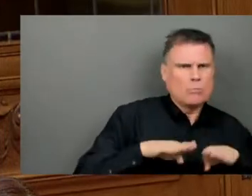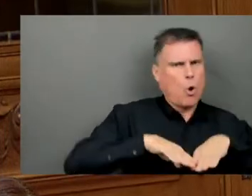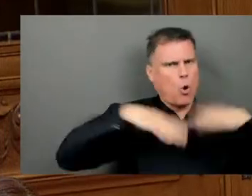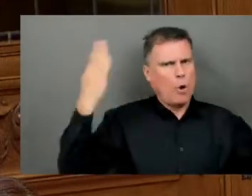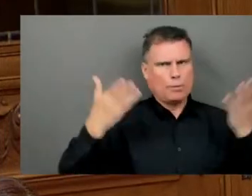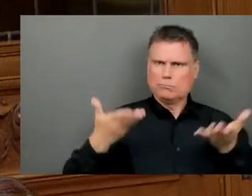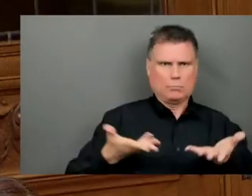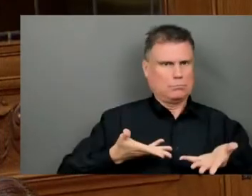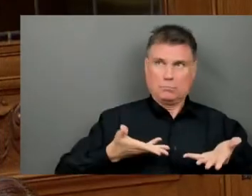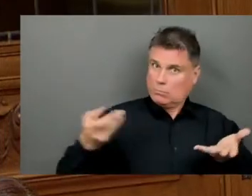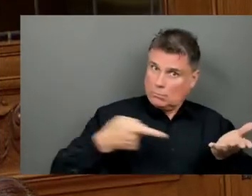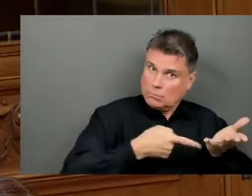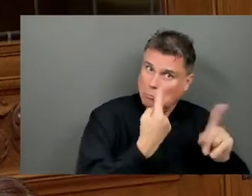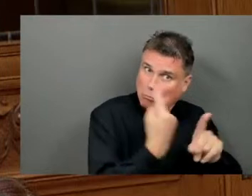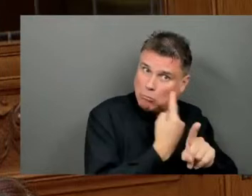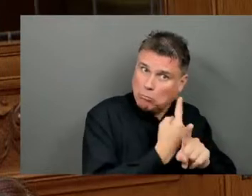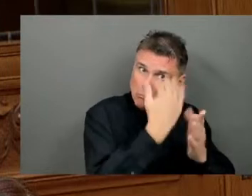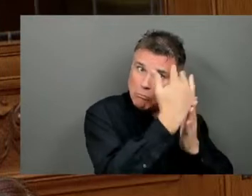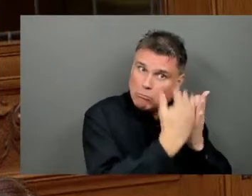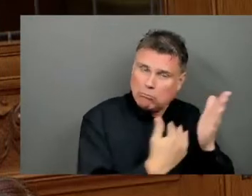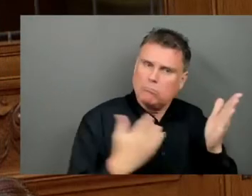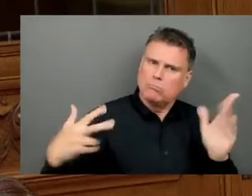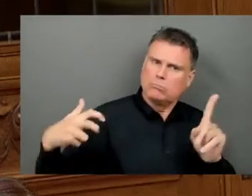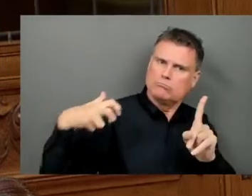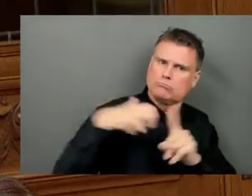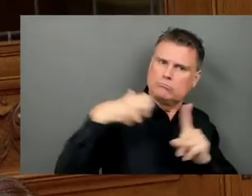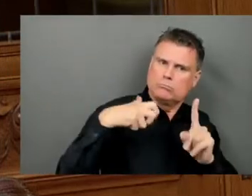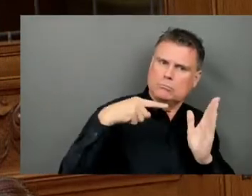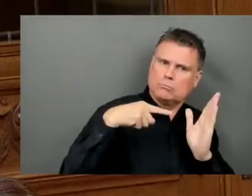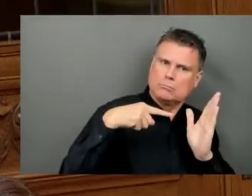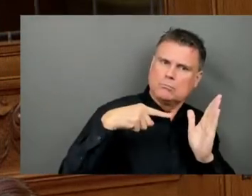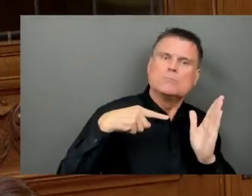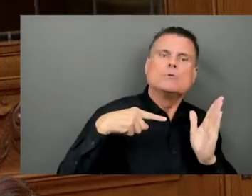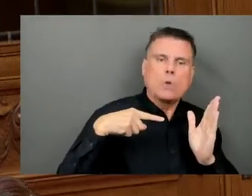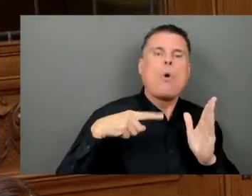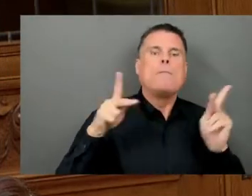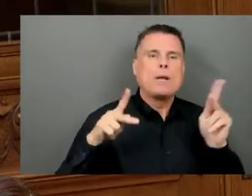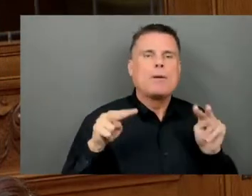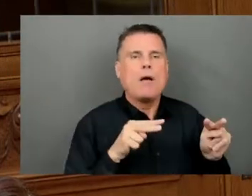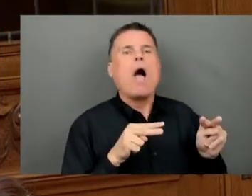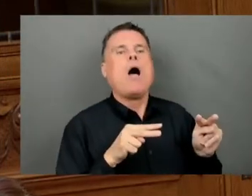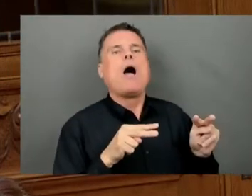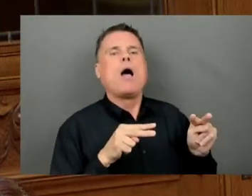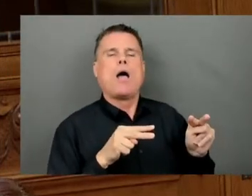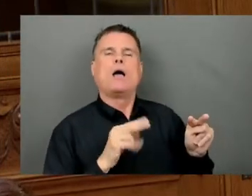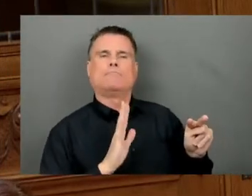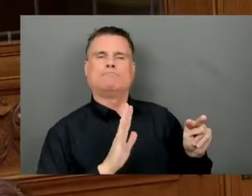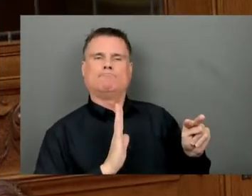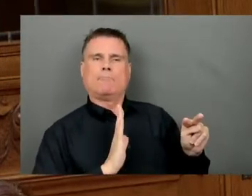public. Failure to direct him to do that.